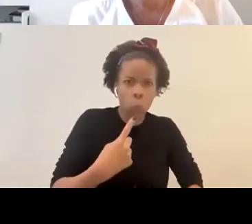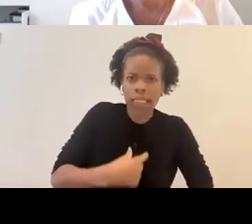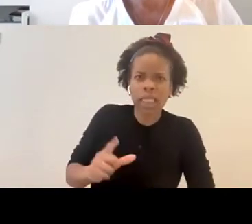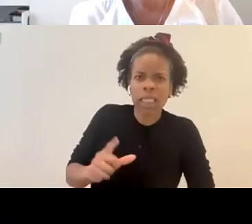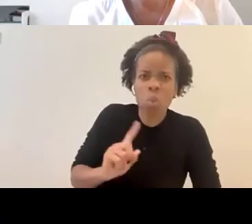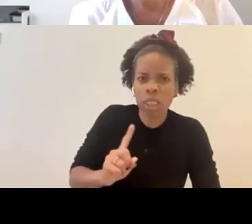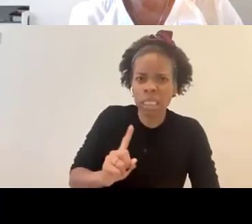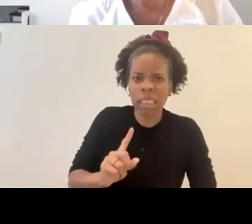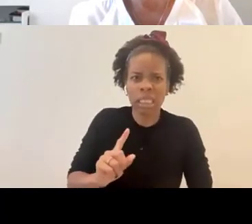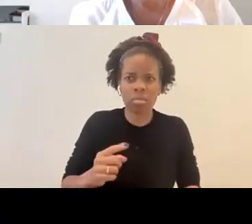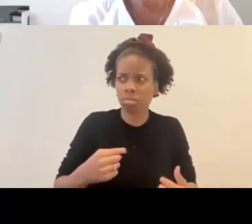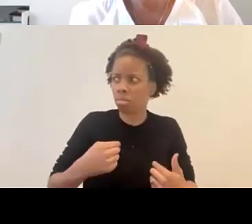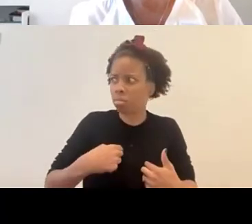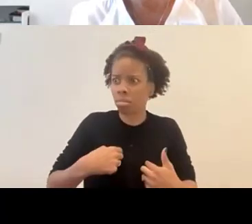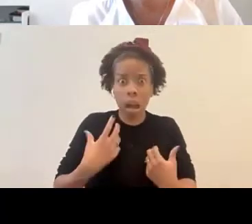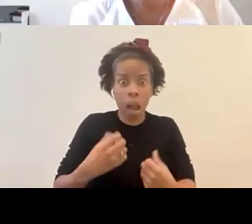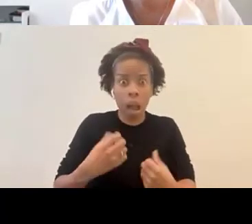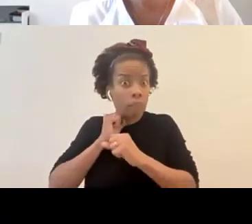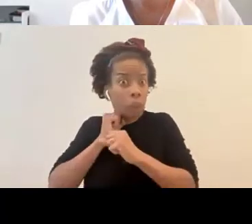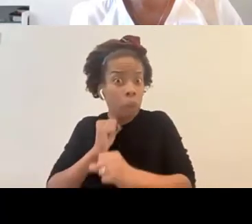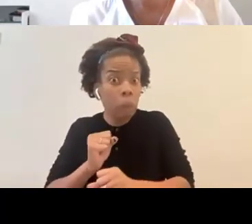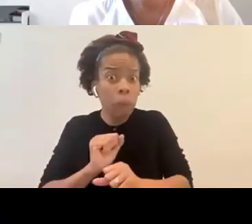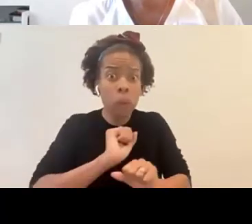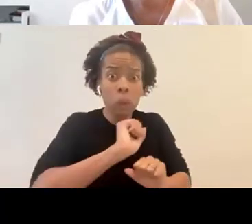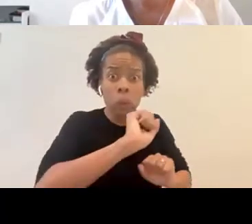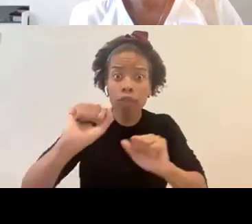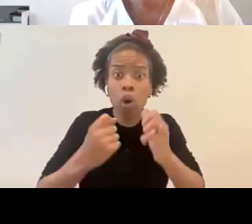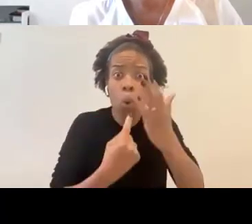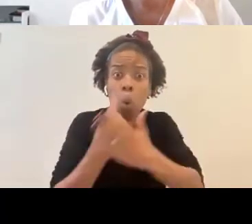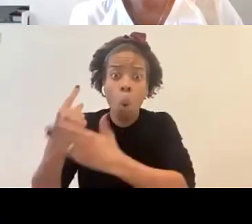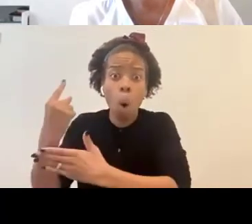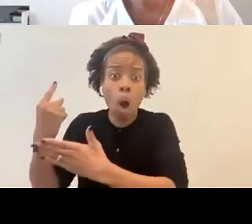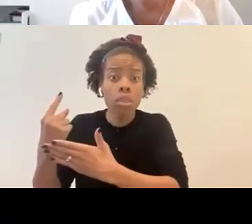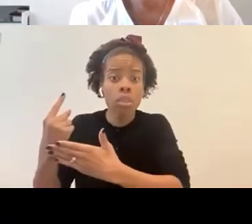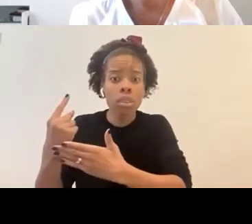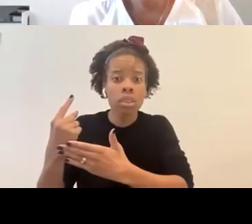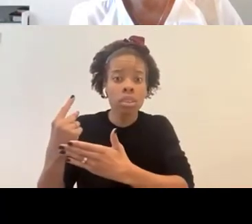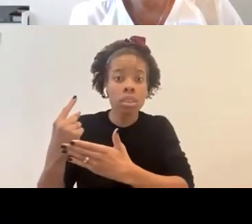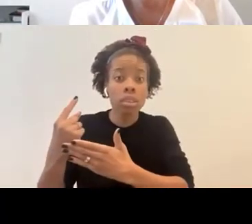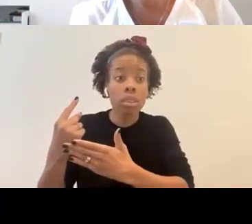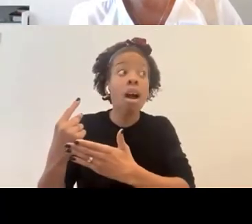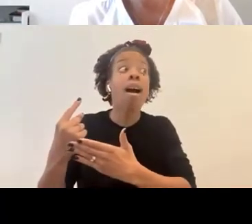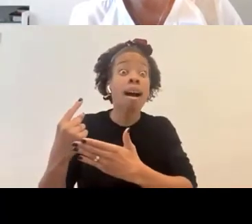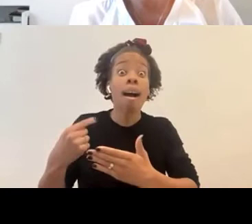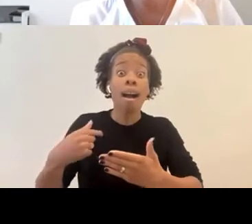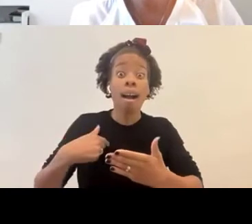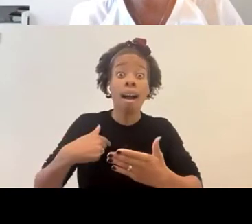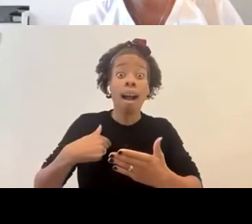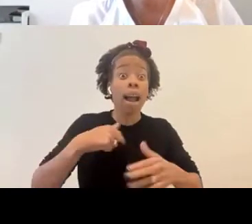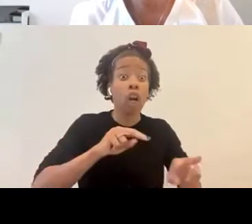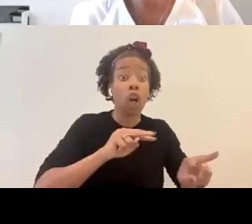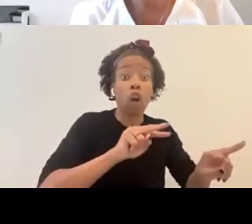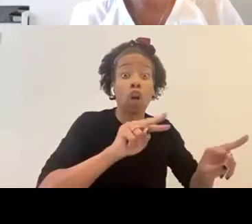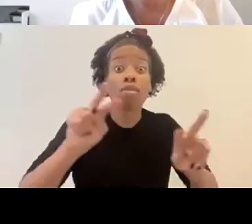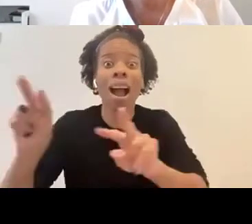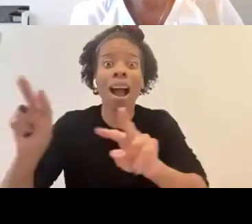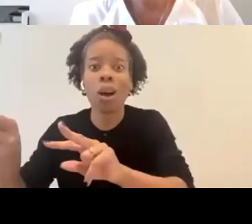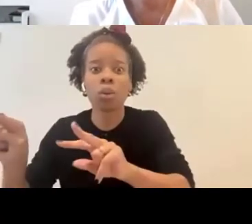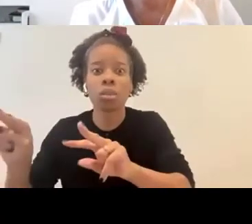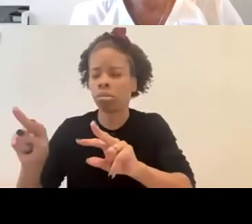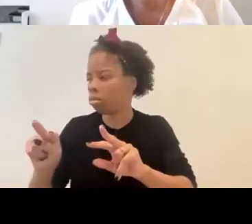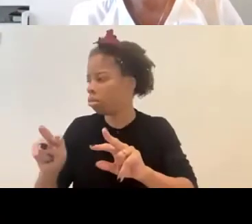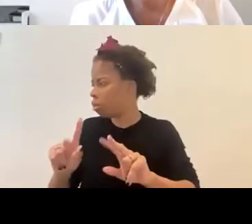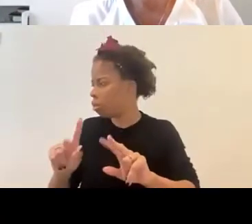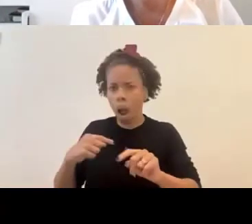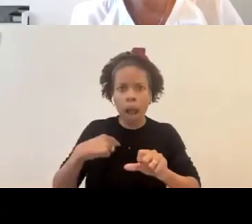our commitment to various causes. And then it's like an X-ray of what we do, how we do